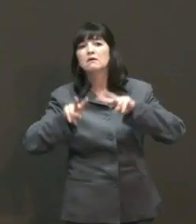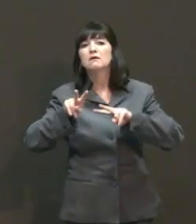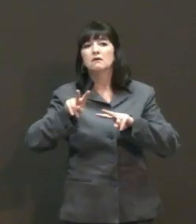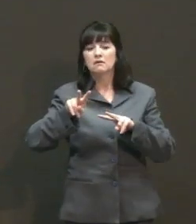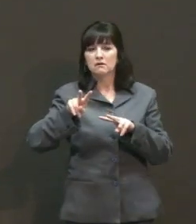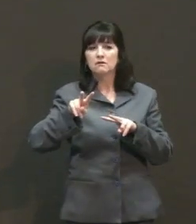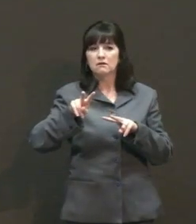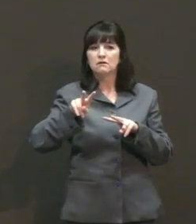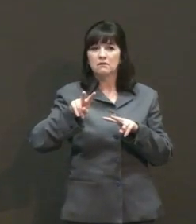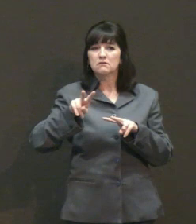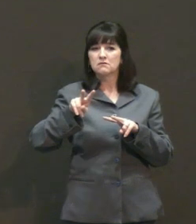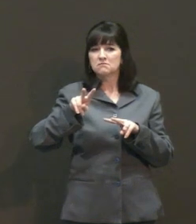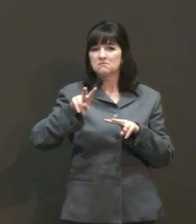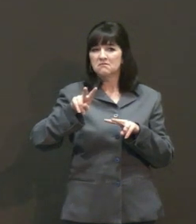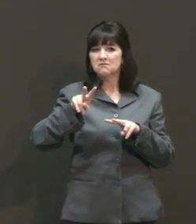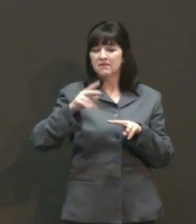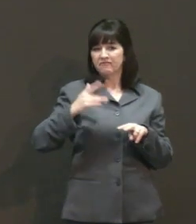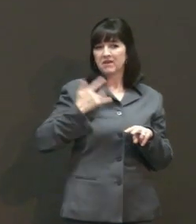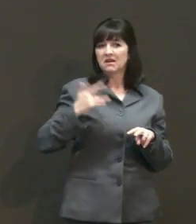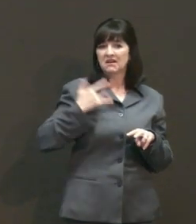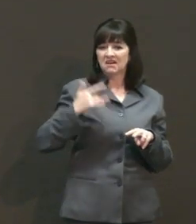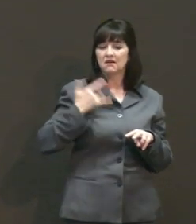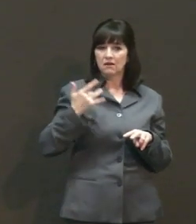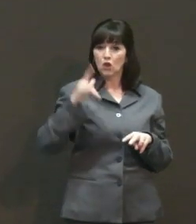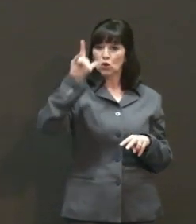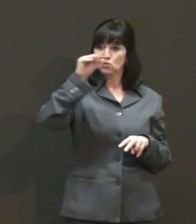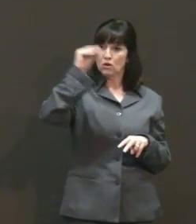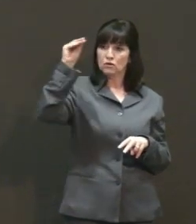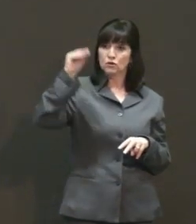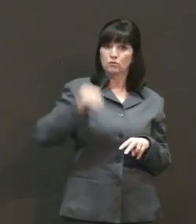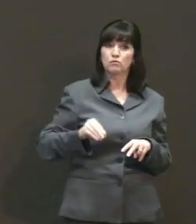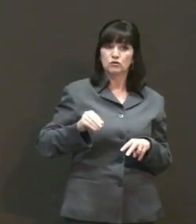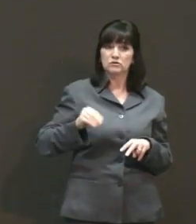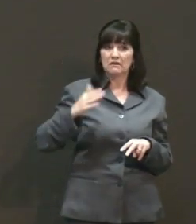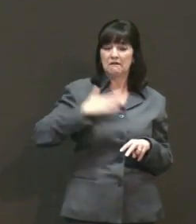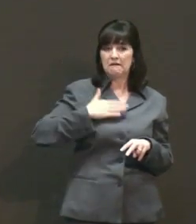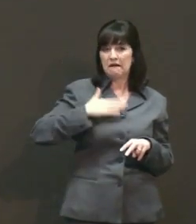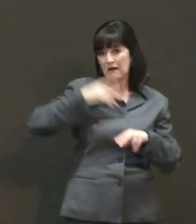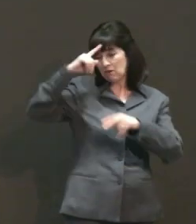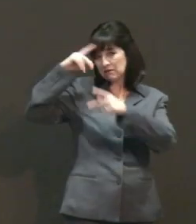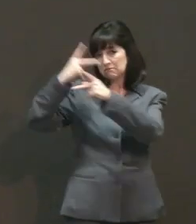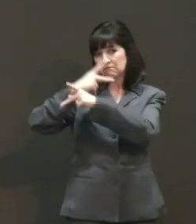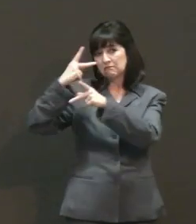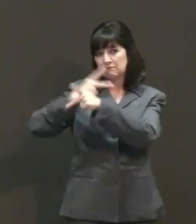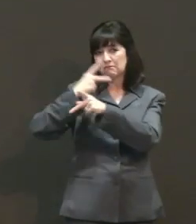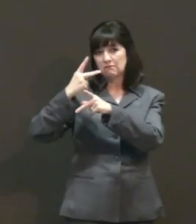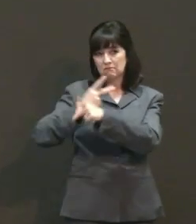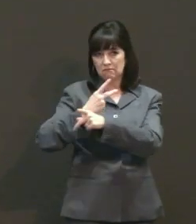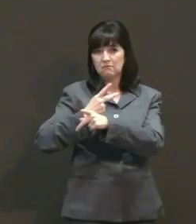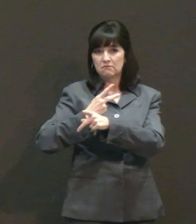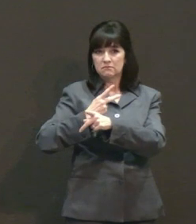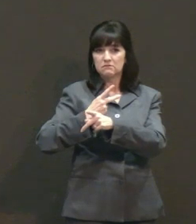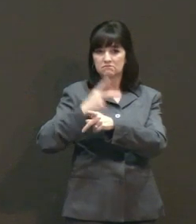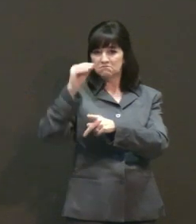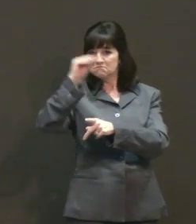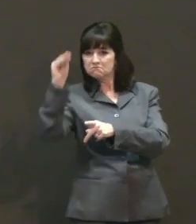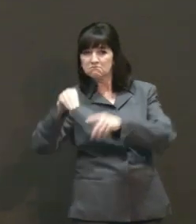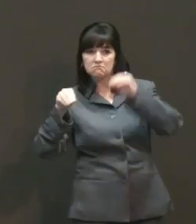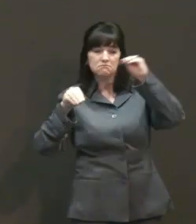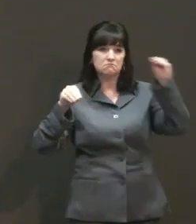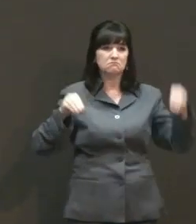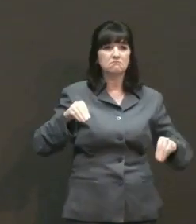will follow a 20% rate of those positive cases. And so we continue to